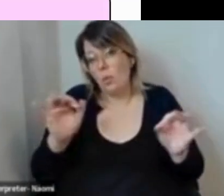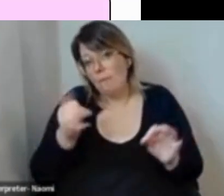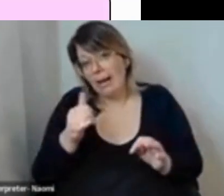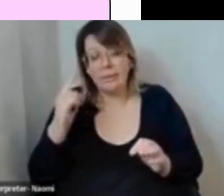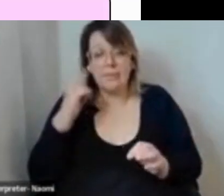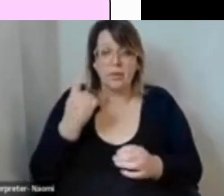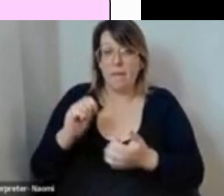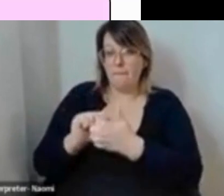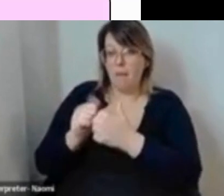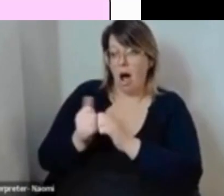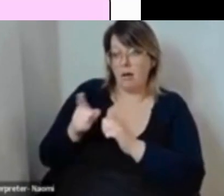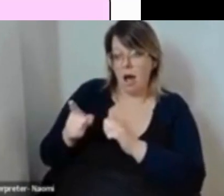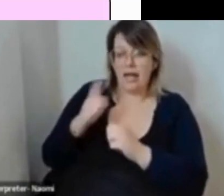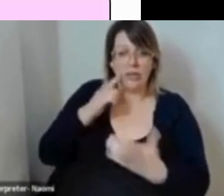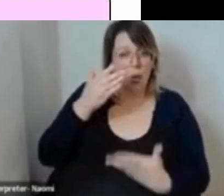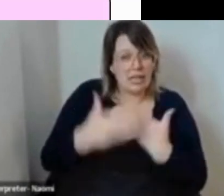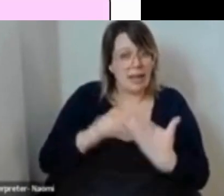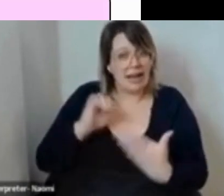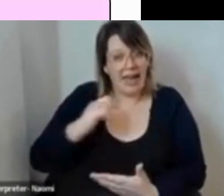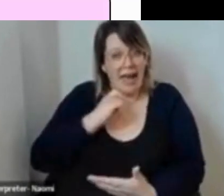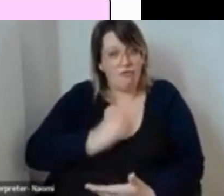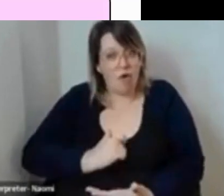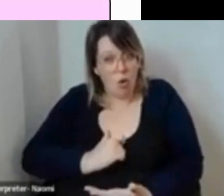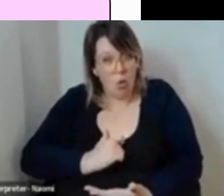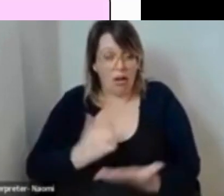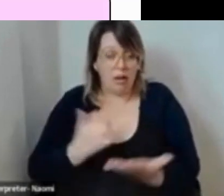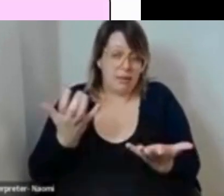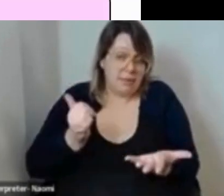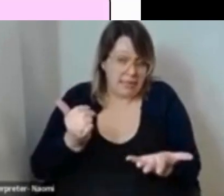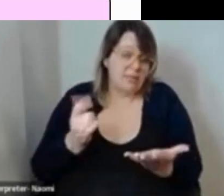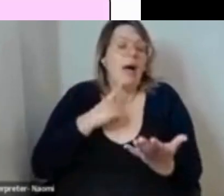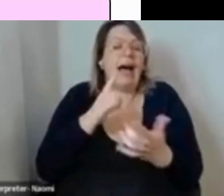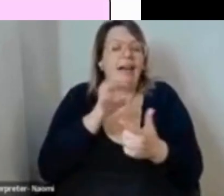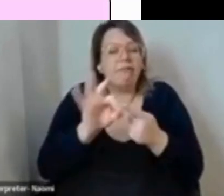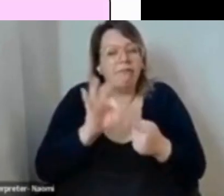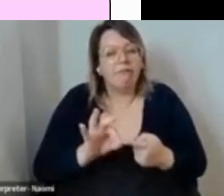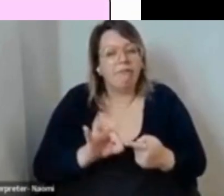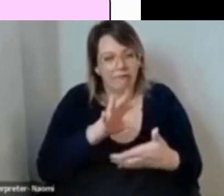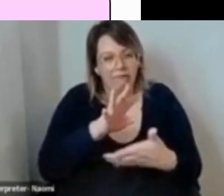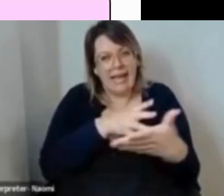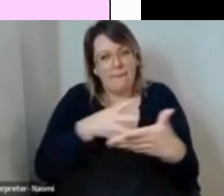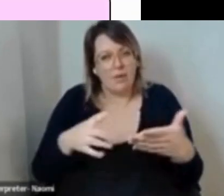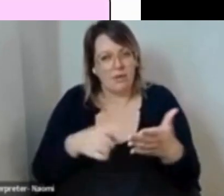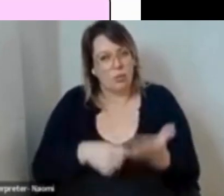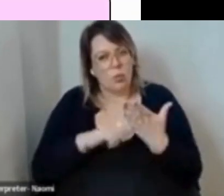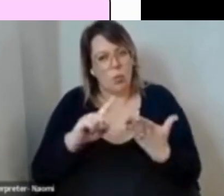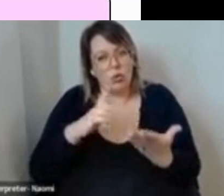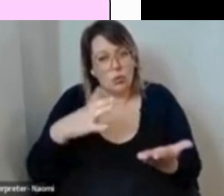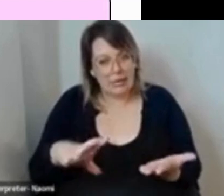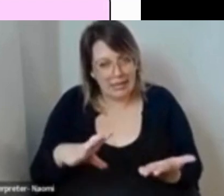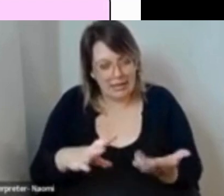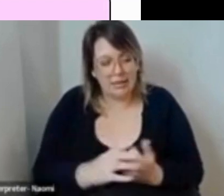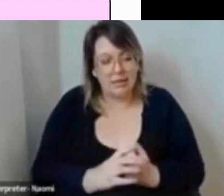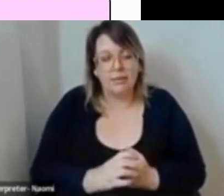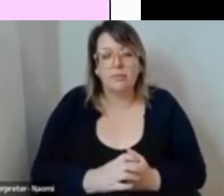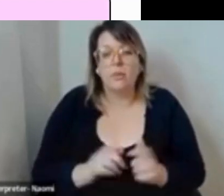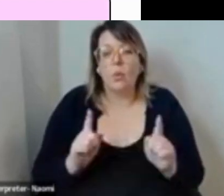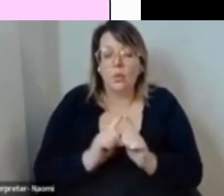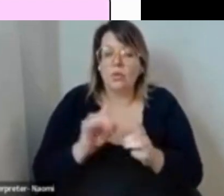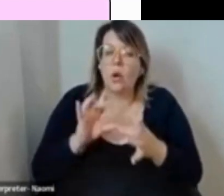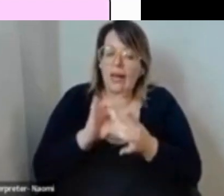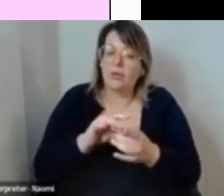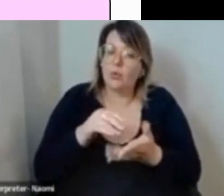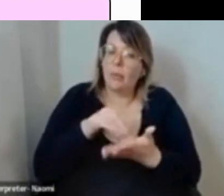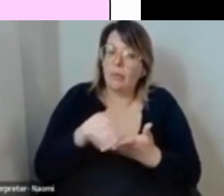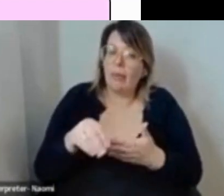partner within the partners table. These requirements have also been informed by the 2024-25 payment